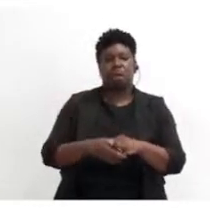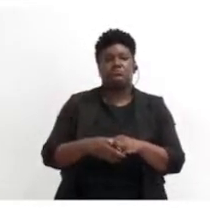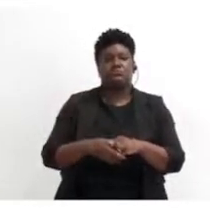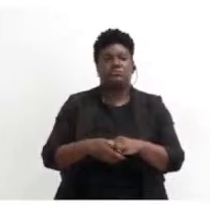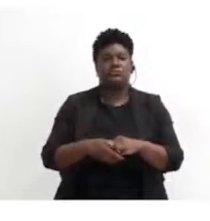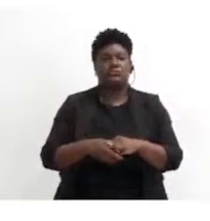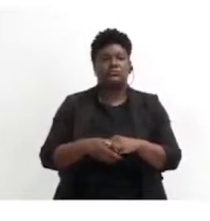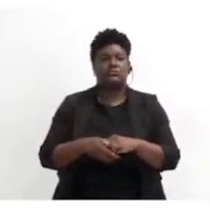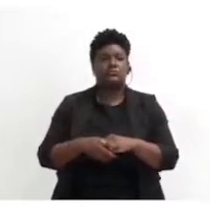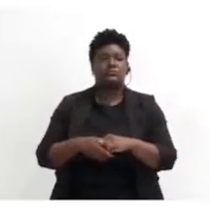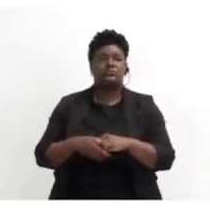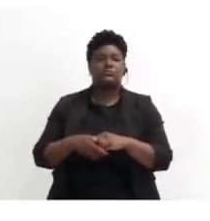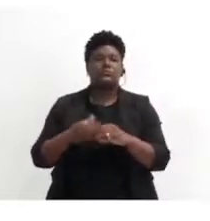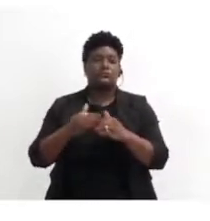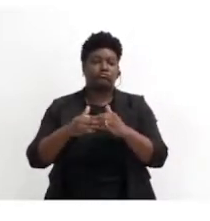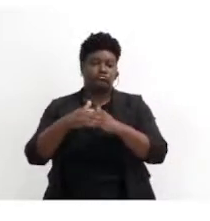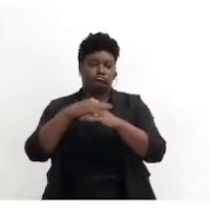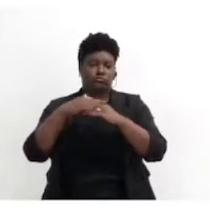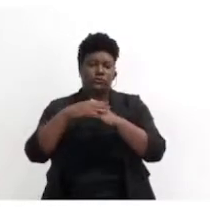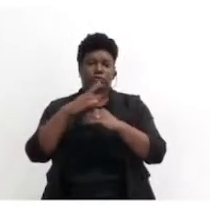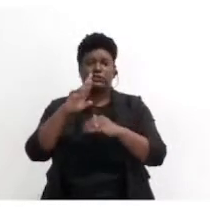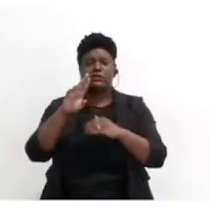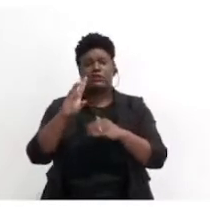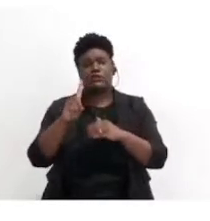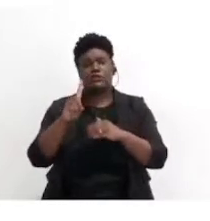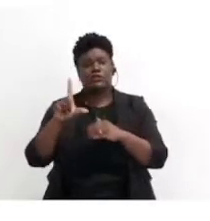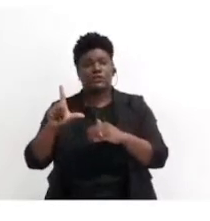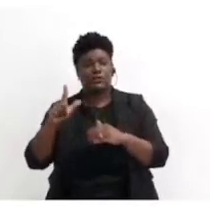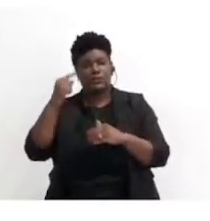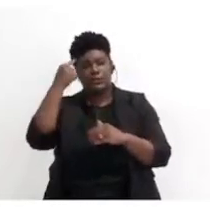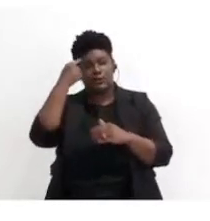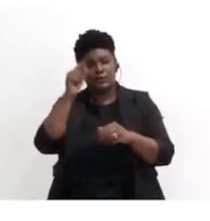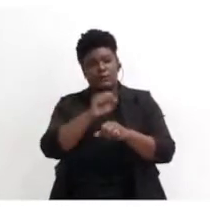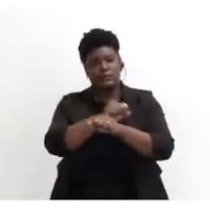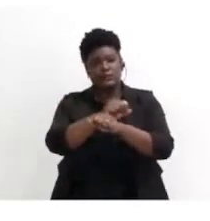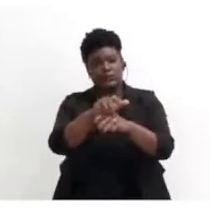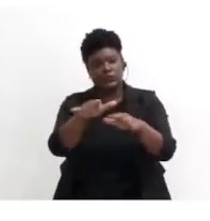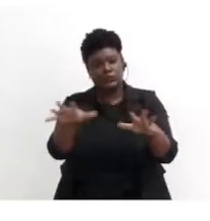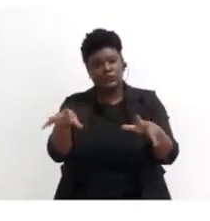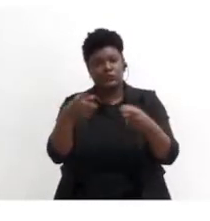RDL layer to distribute different voltages to different parts of the chip.